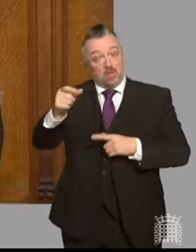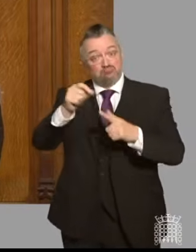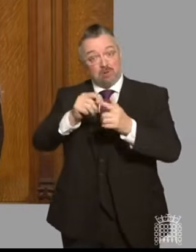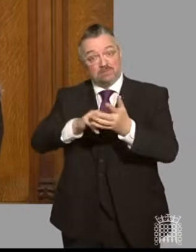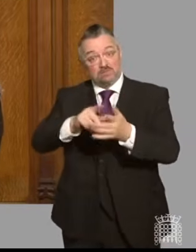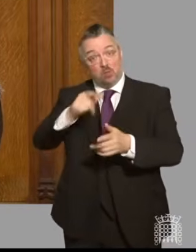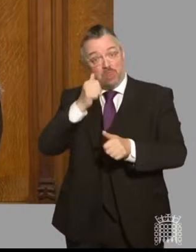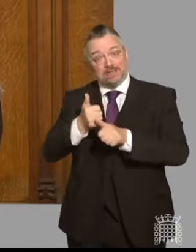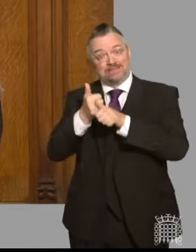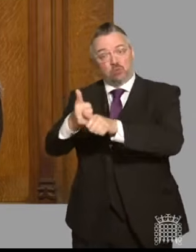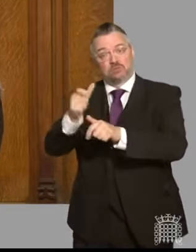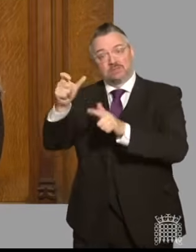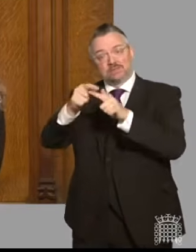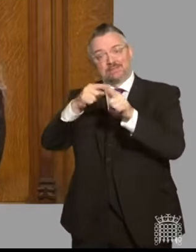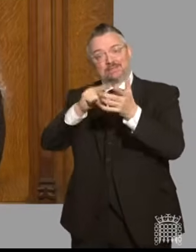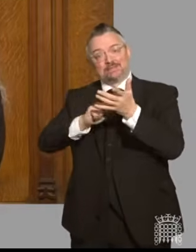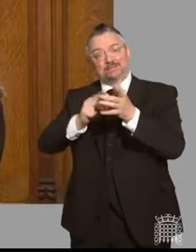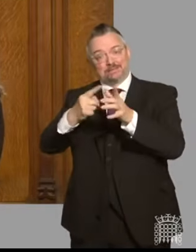to